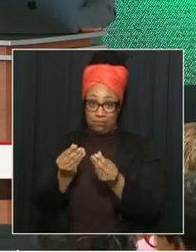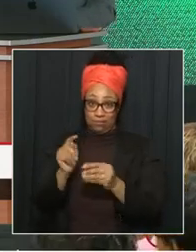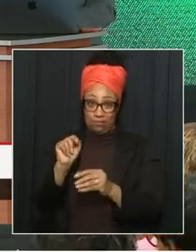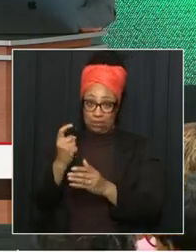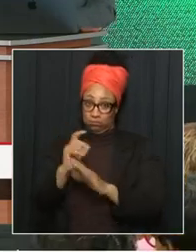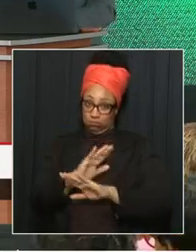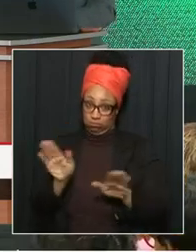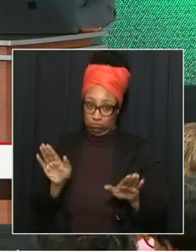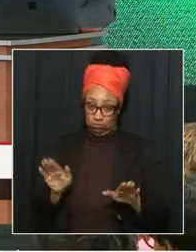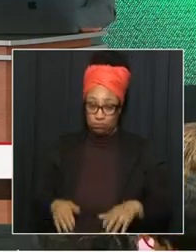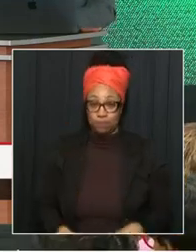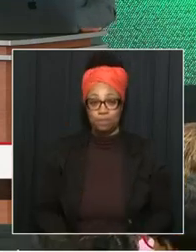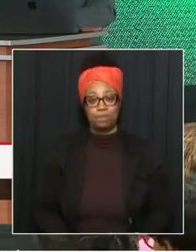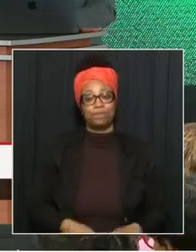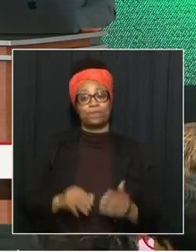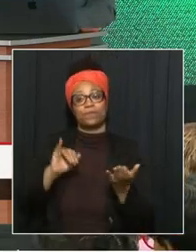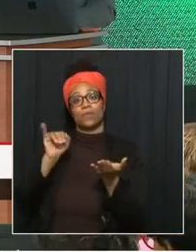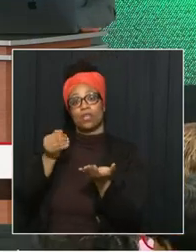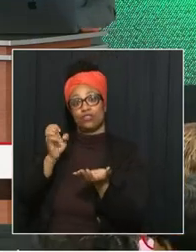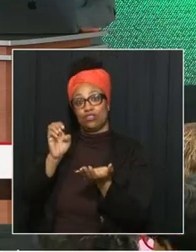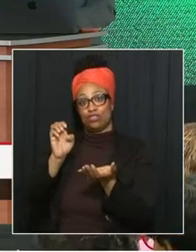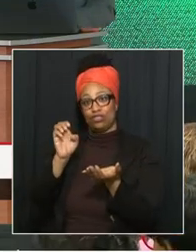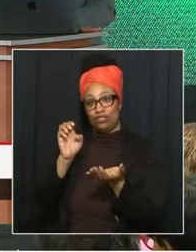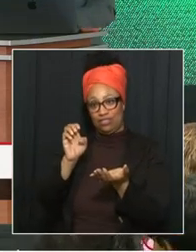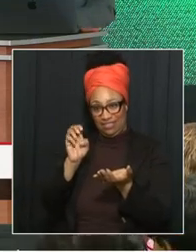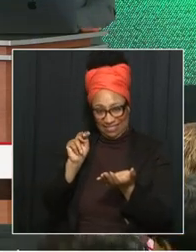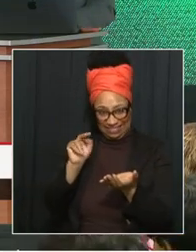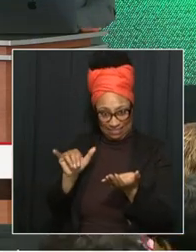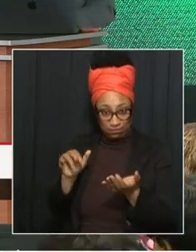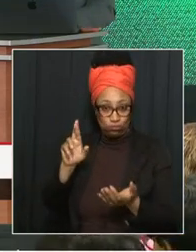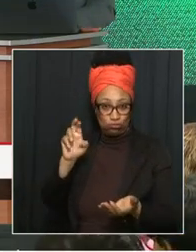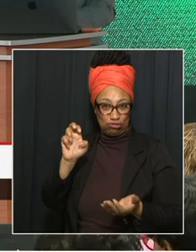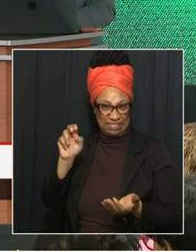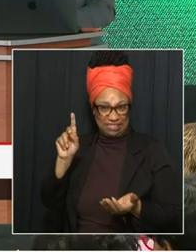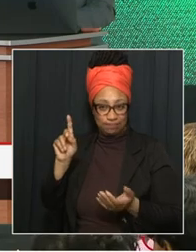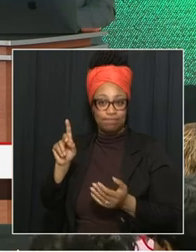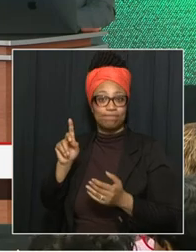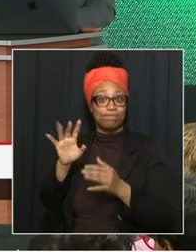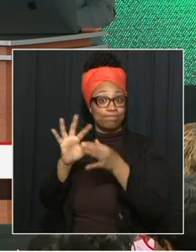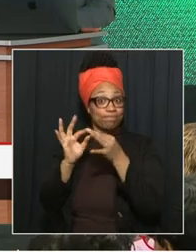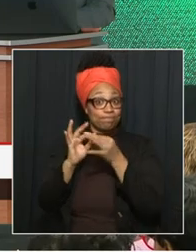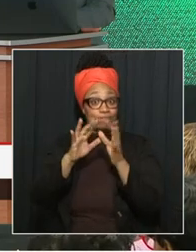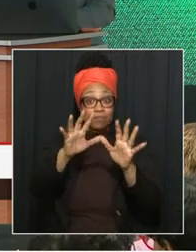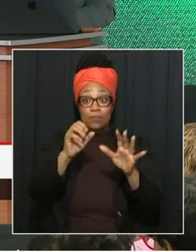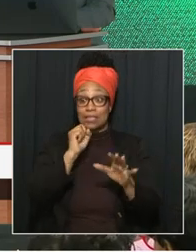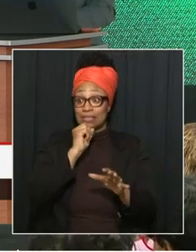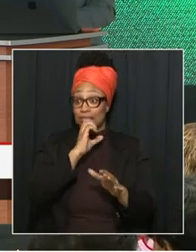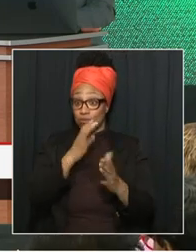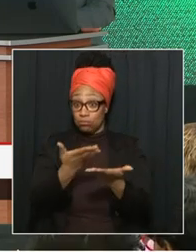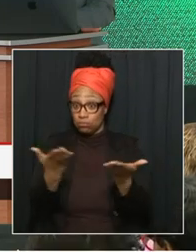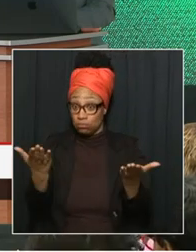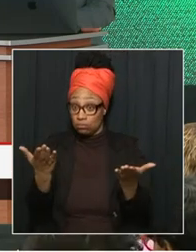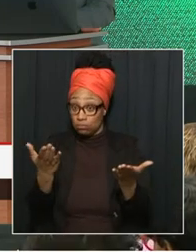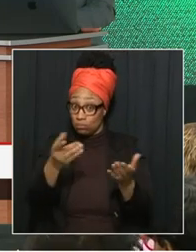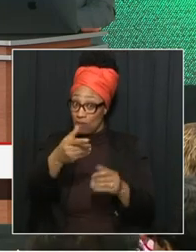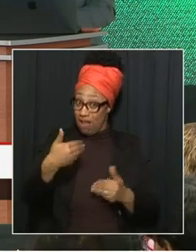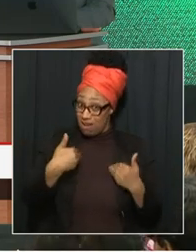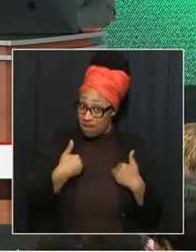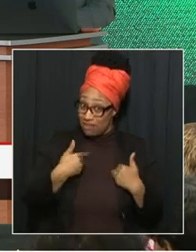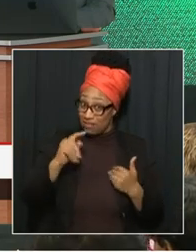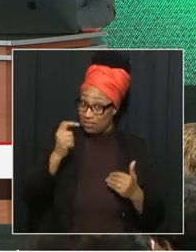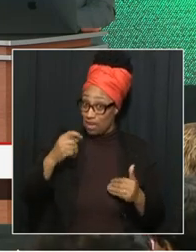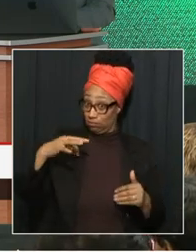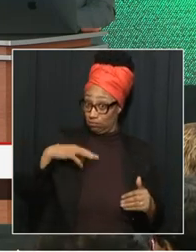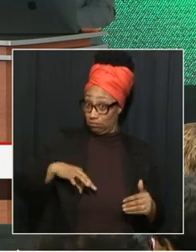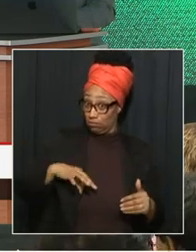on for seniors, there's also a tax credit called Schedule H, and it's available for both homeowners and